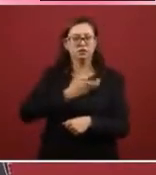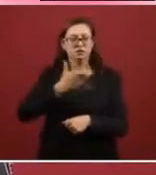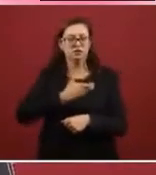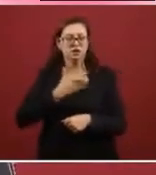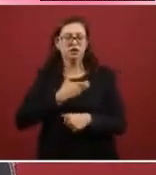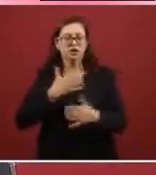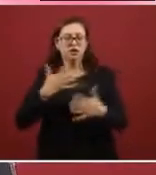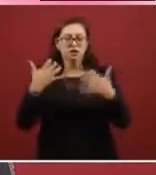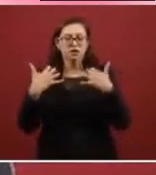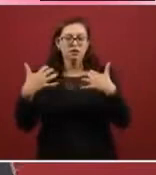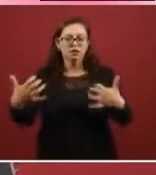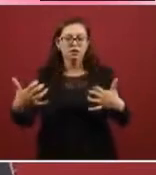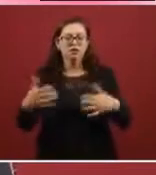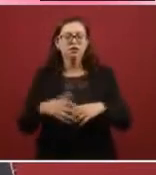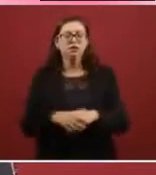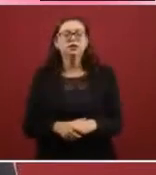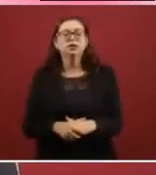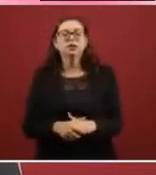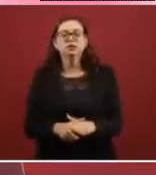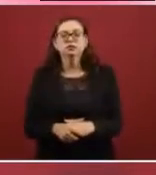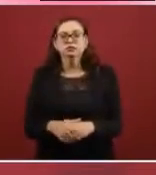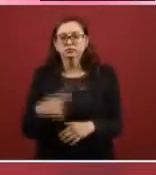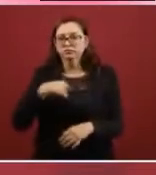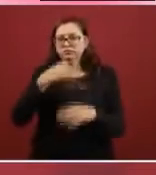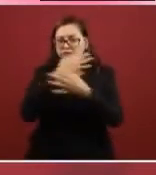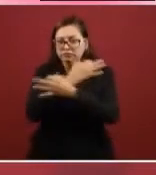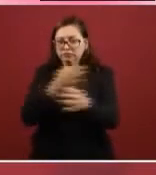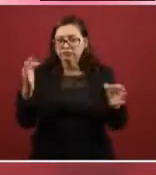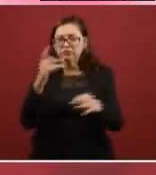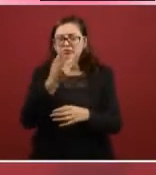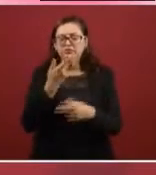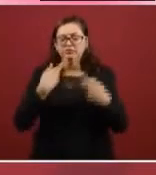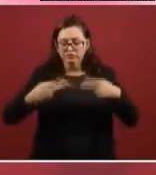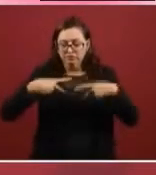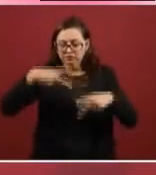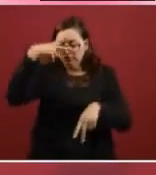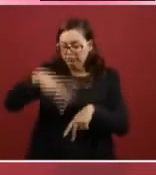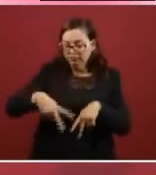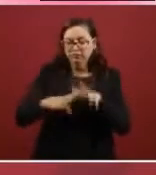our migrant heroes,